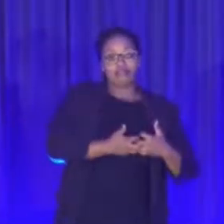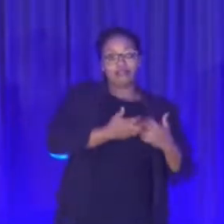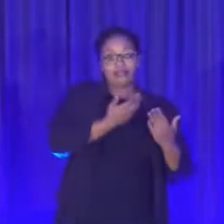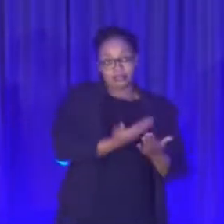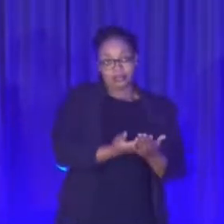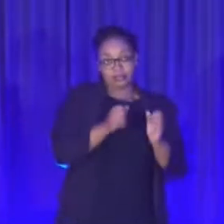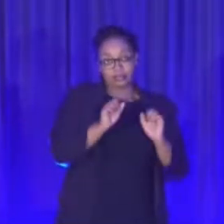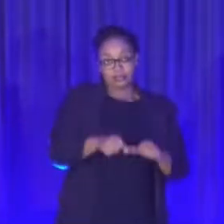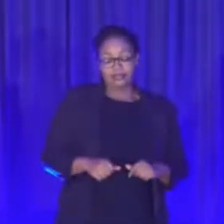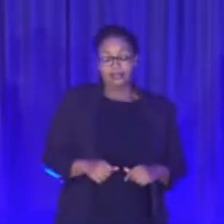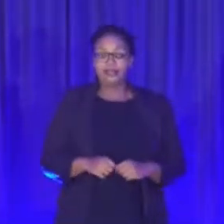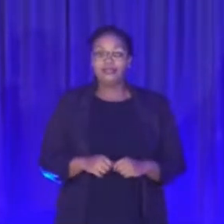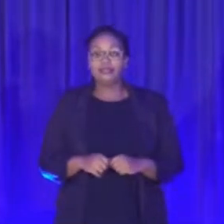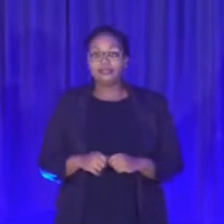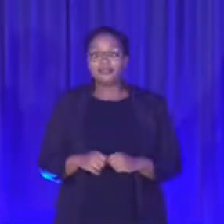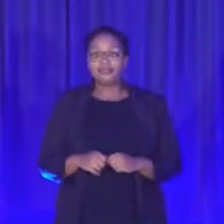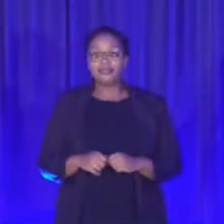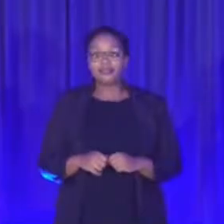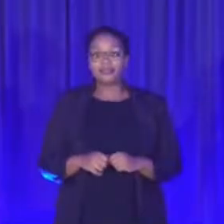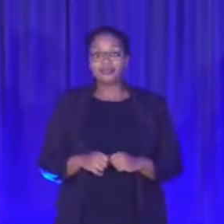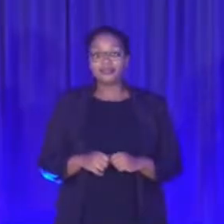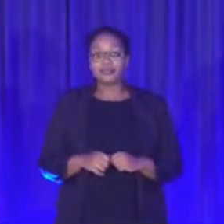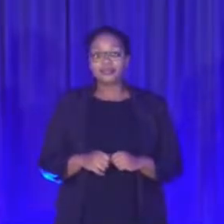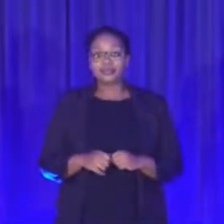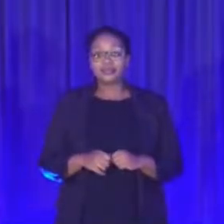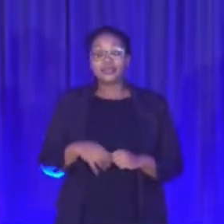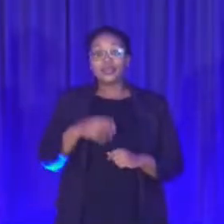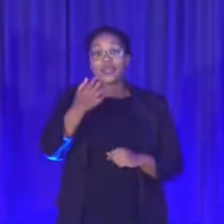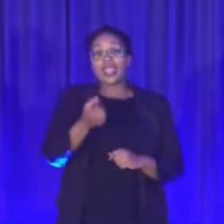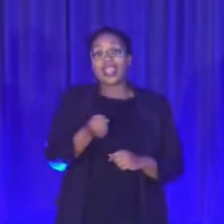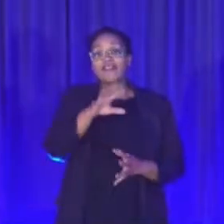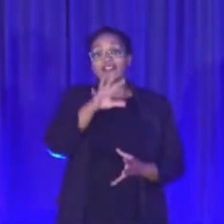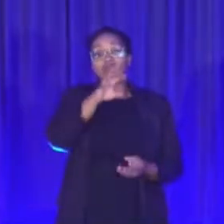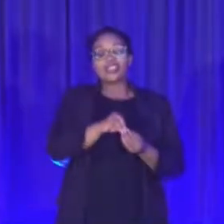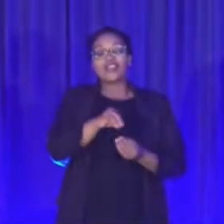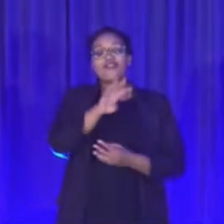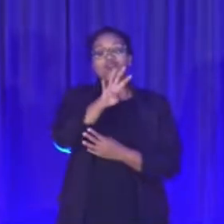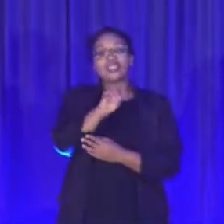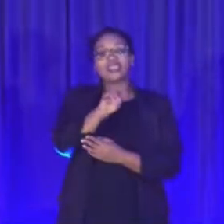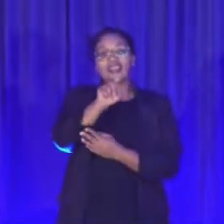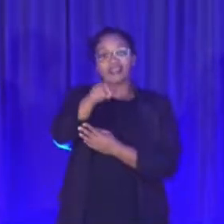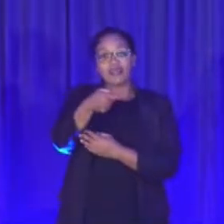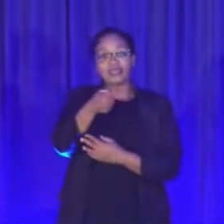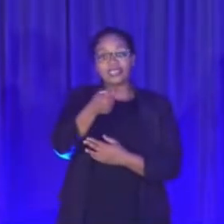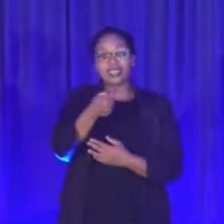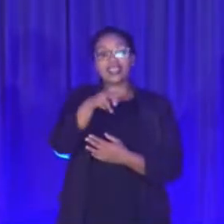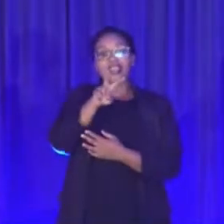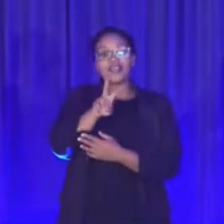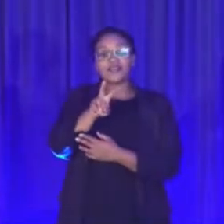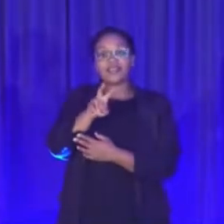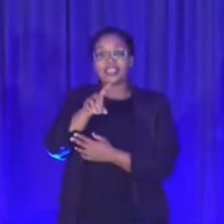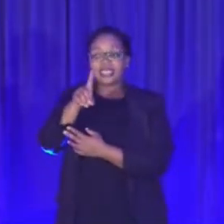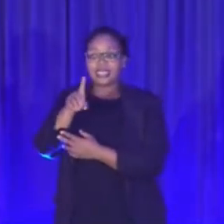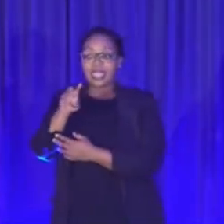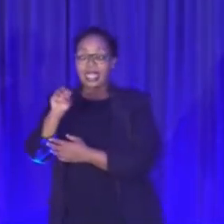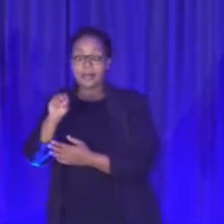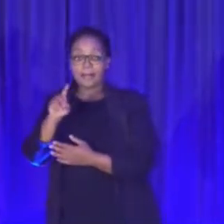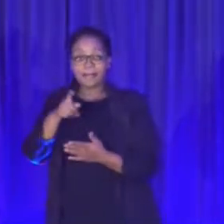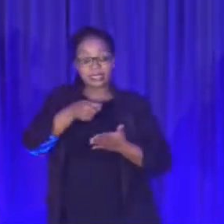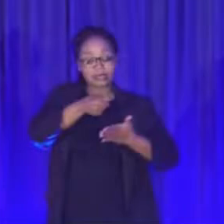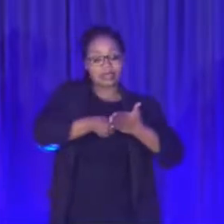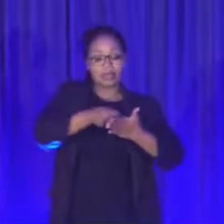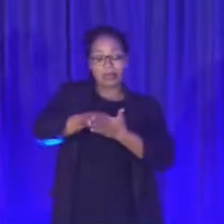Our stock of 40,000 voter management devices, which are essential to the registration